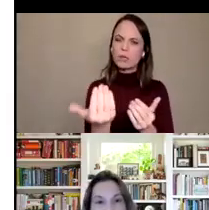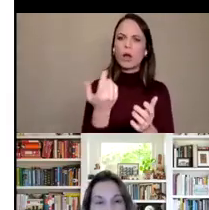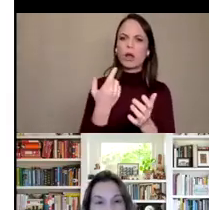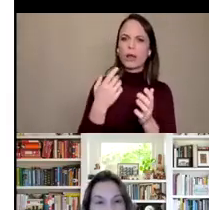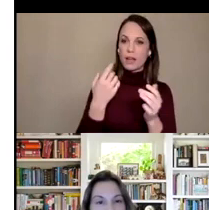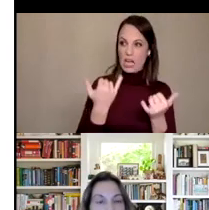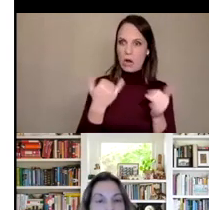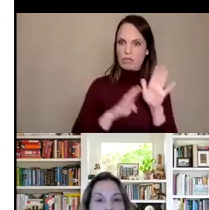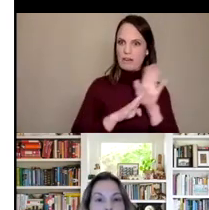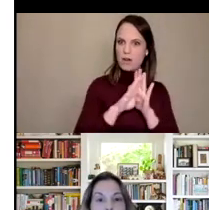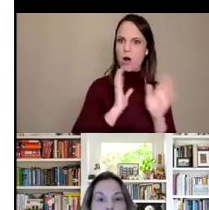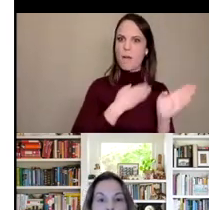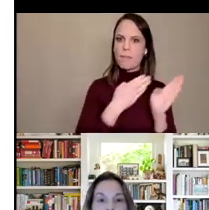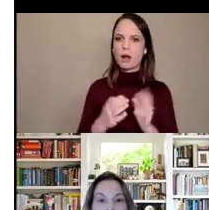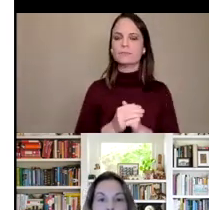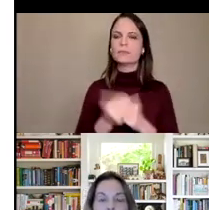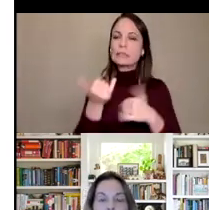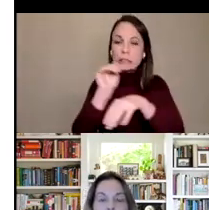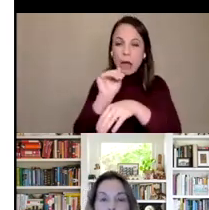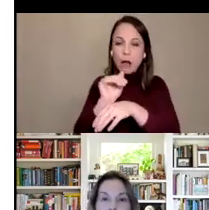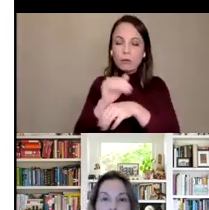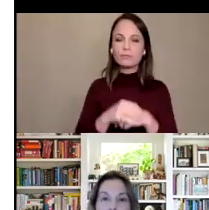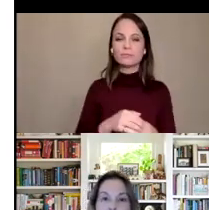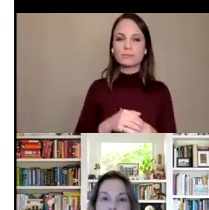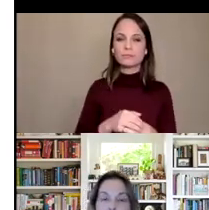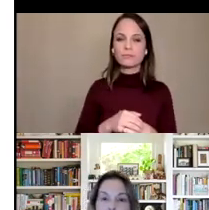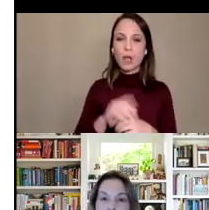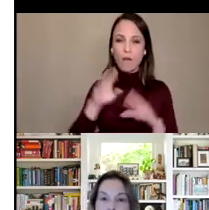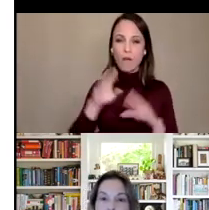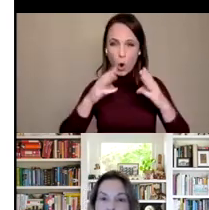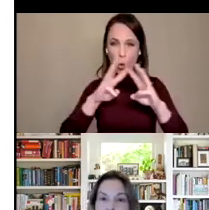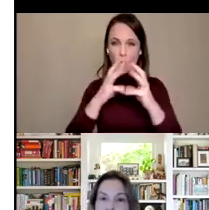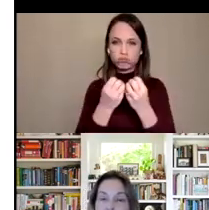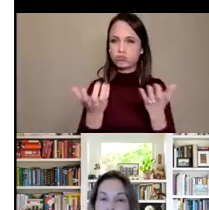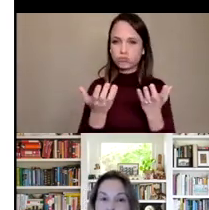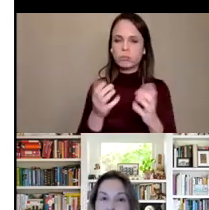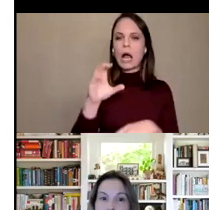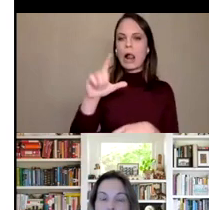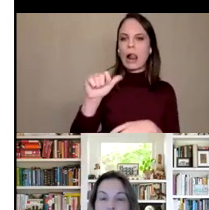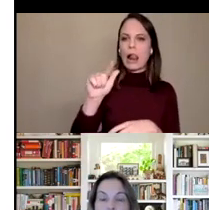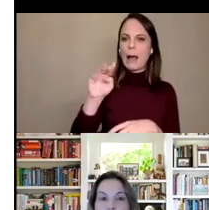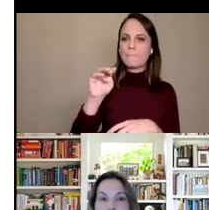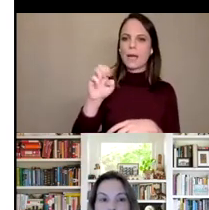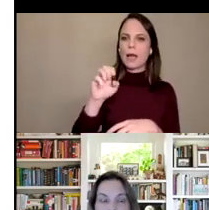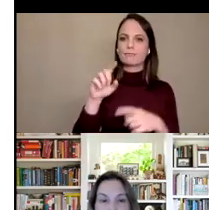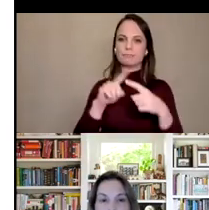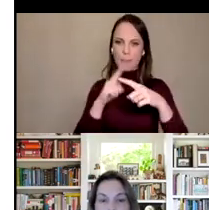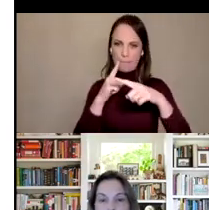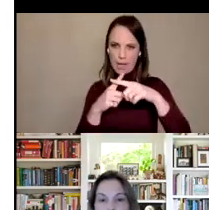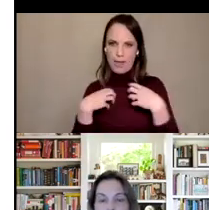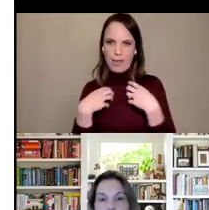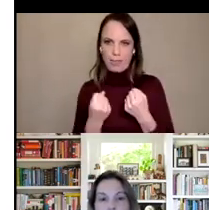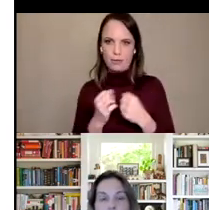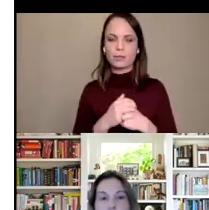of this plan. So tonight, the focus of the workshop is on climate and health. And it's really